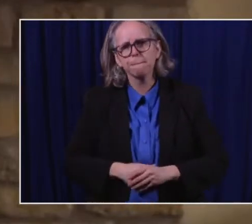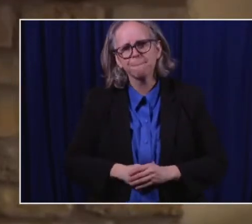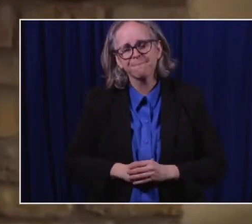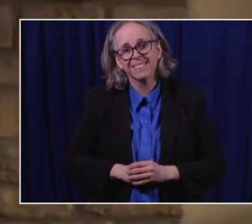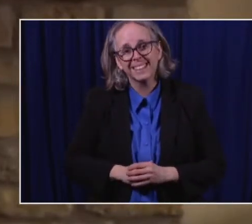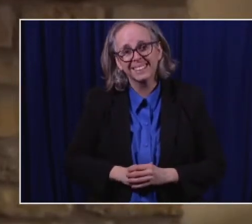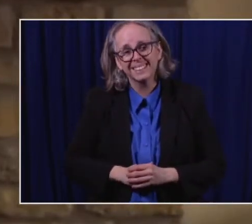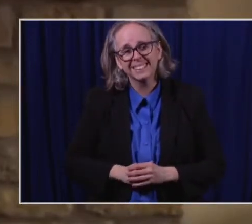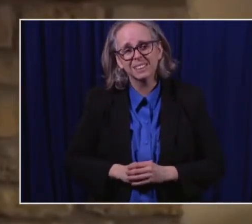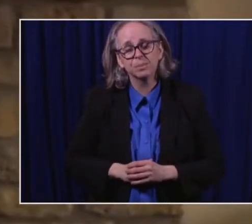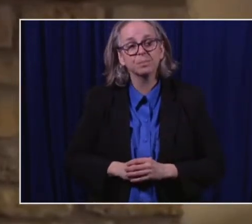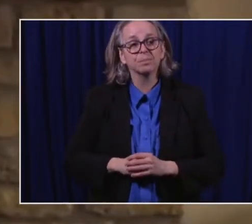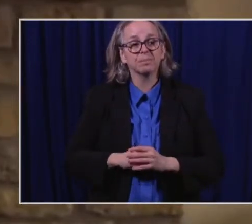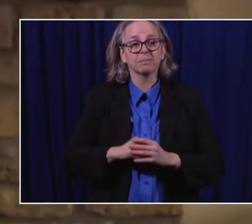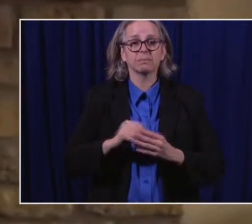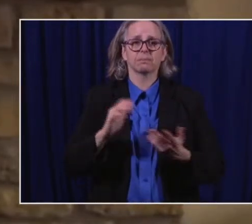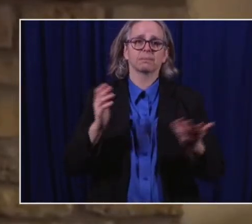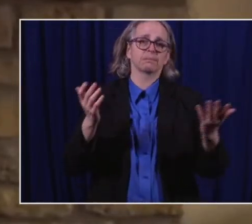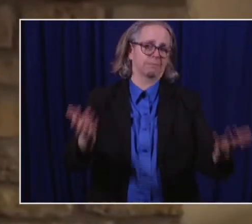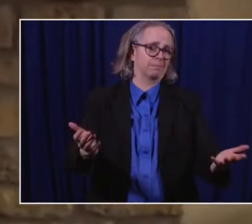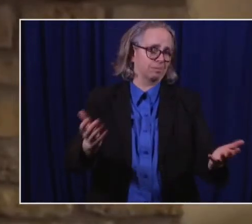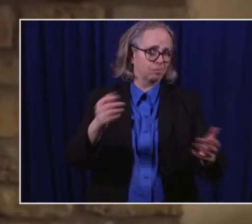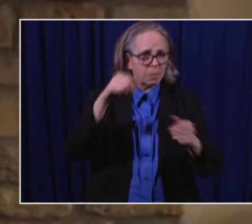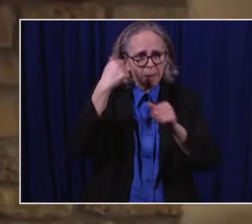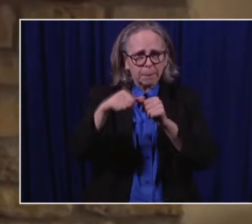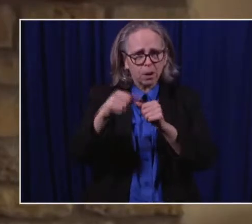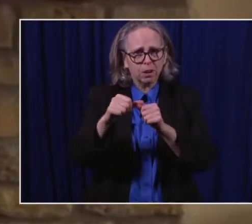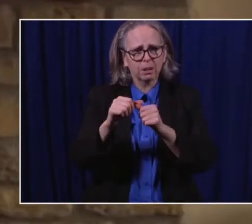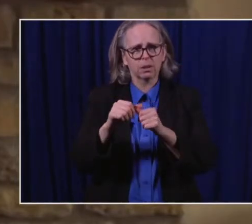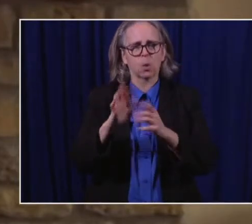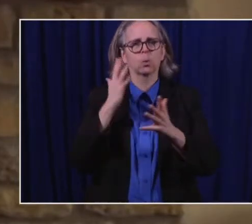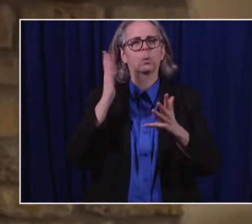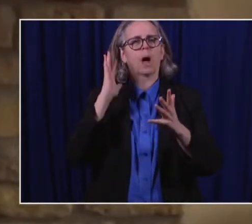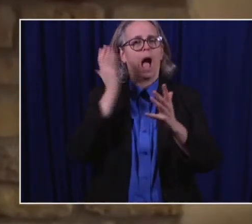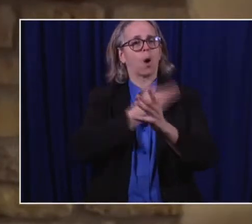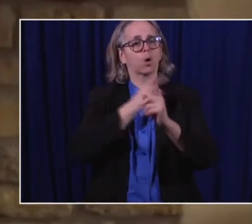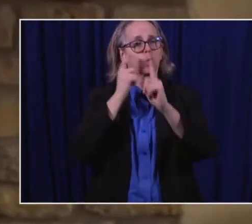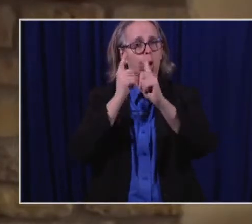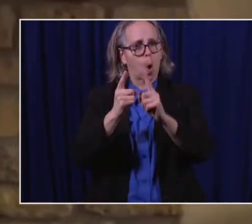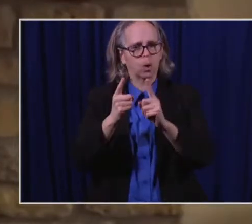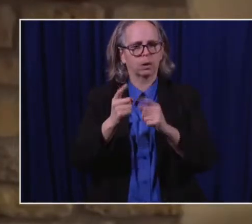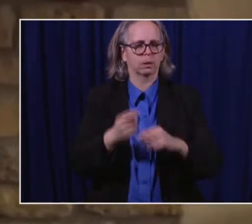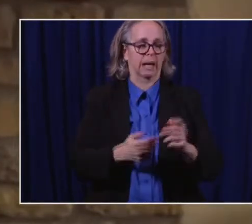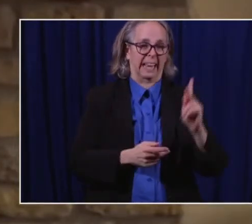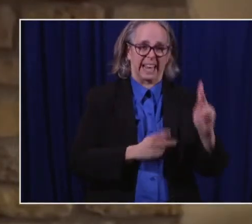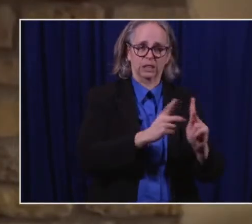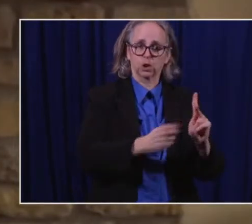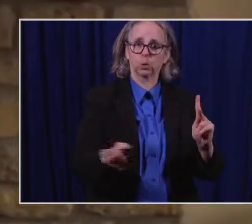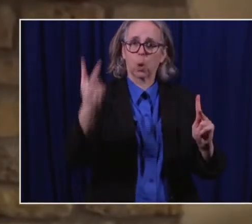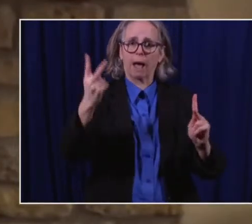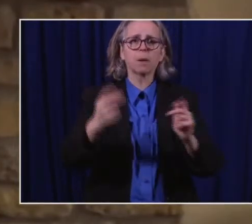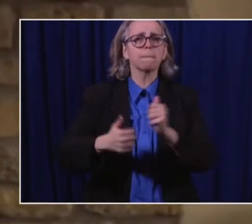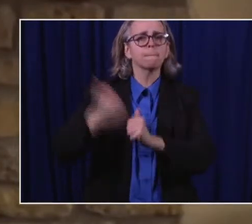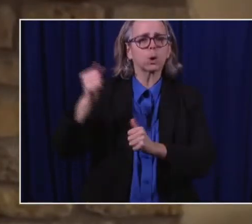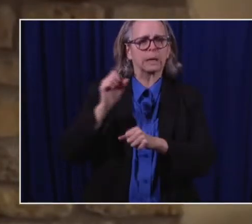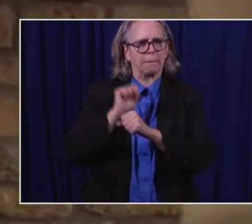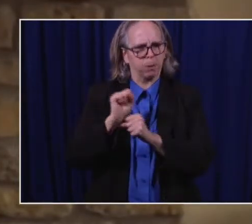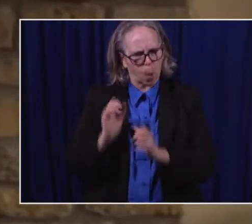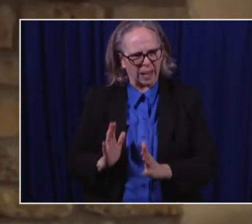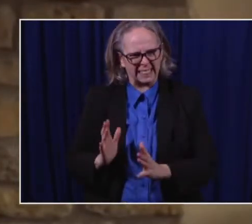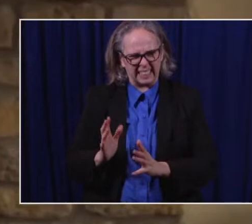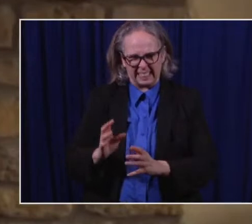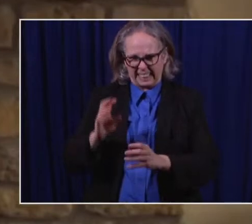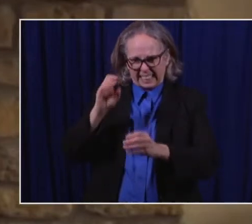within 7 days. The goal is to make the logistics of this as easy as possible locally to maximize the capacity of